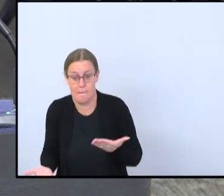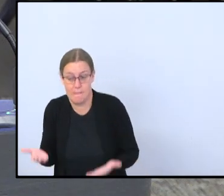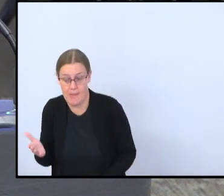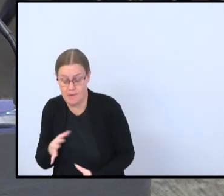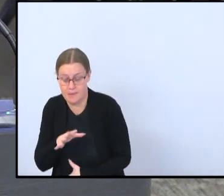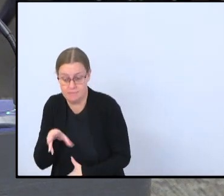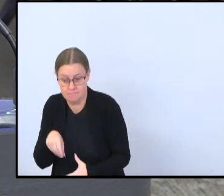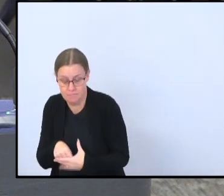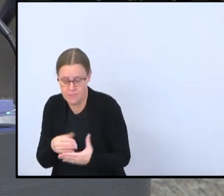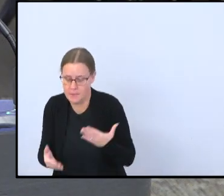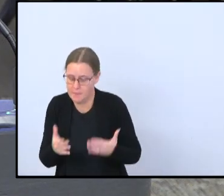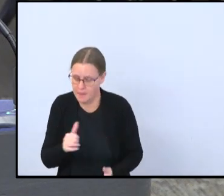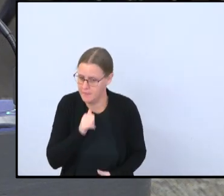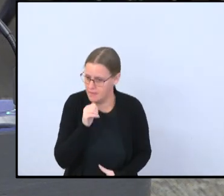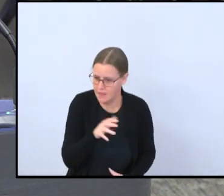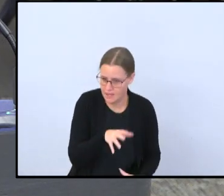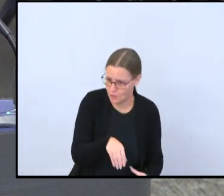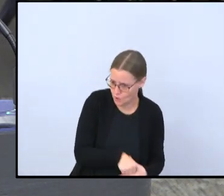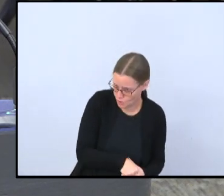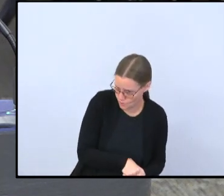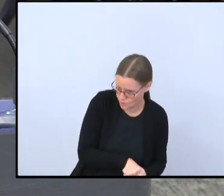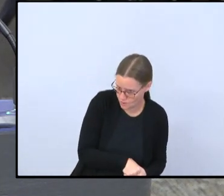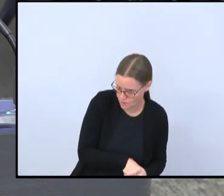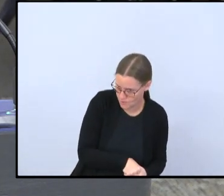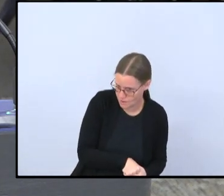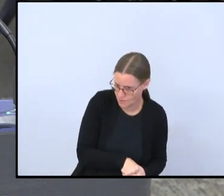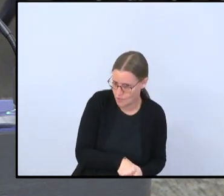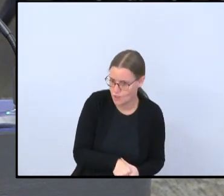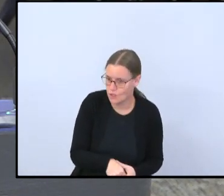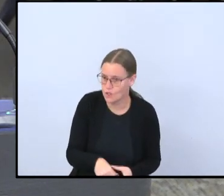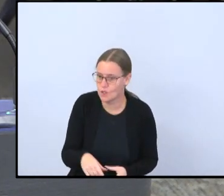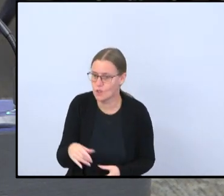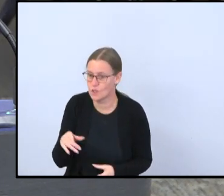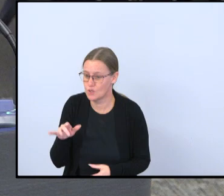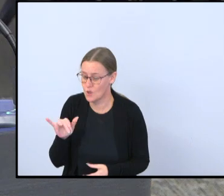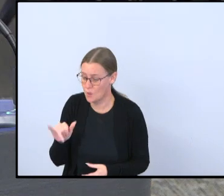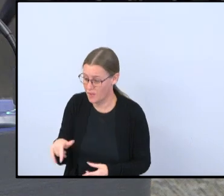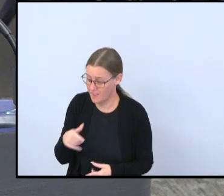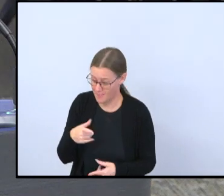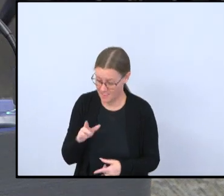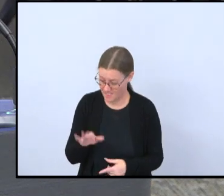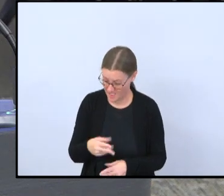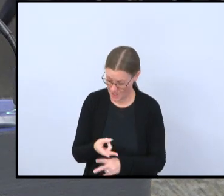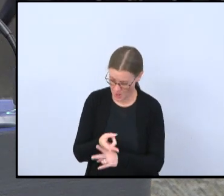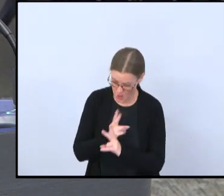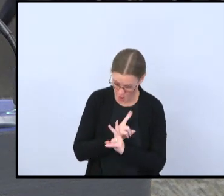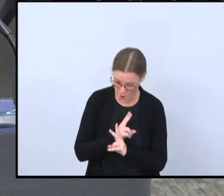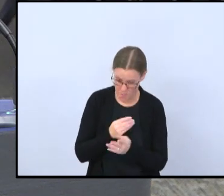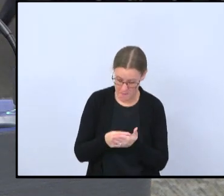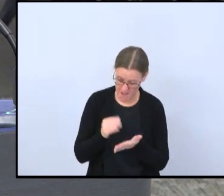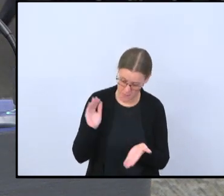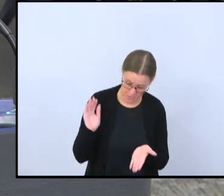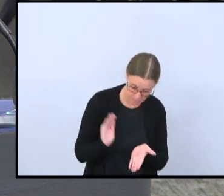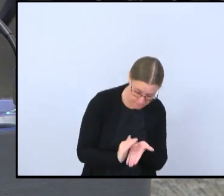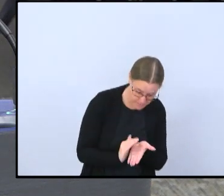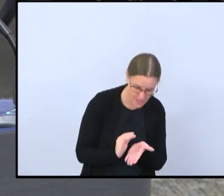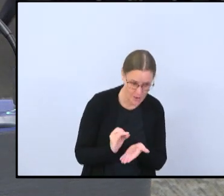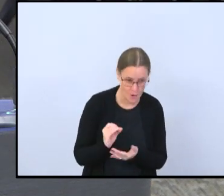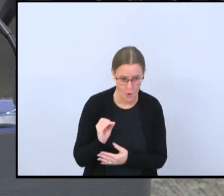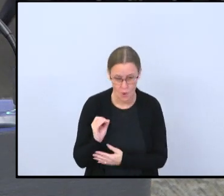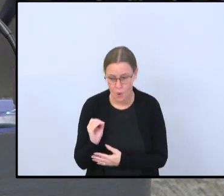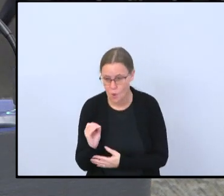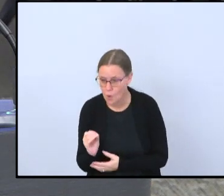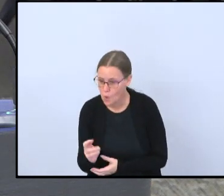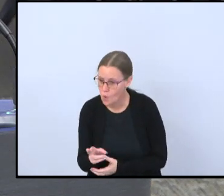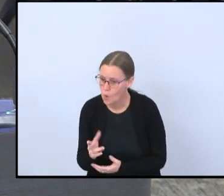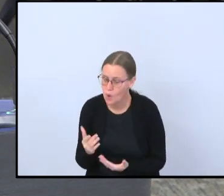But So the that, way- then that would decrease the amount of the loan, or would that Well, money go to some other school for something like